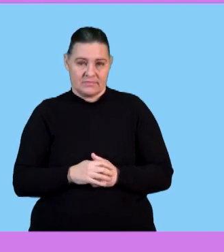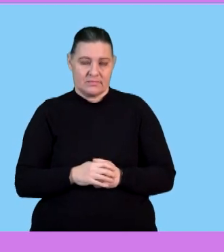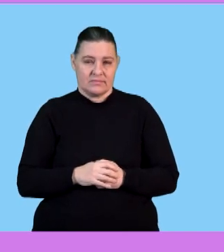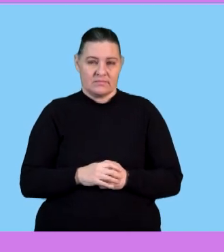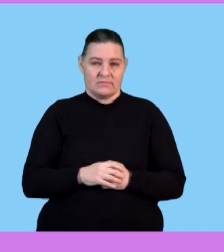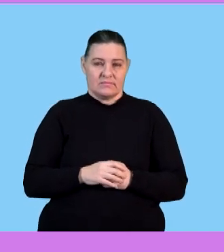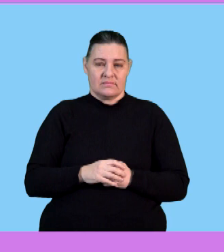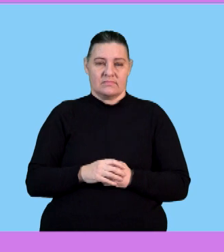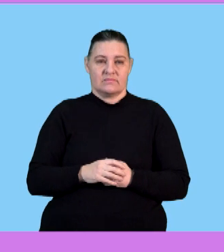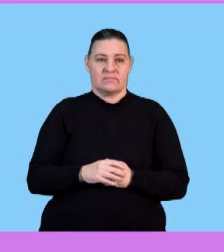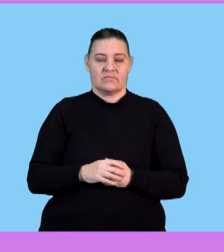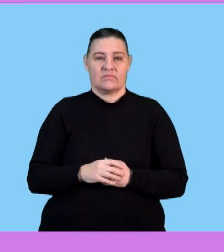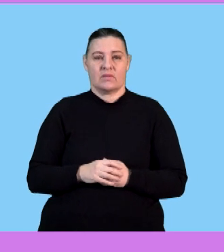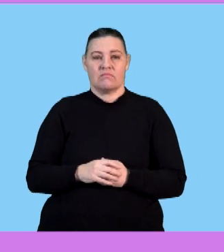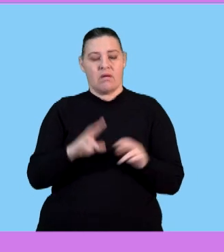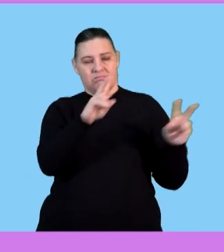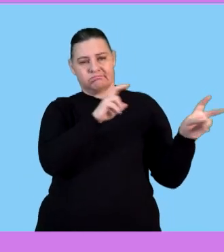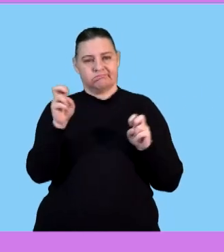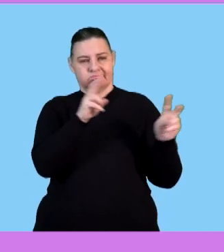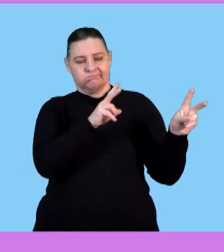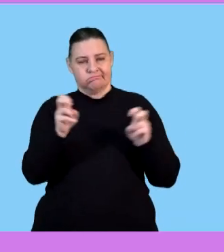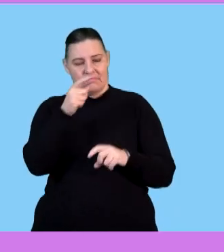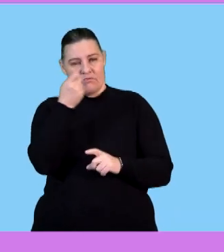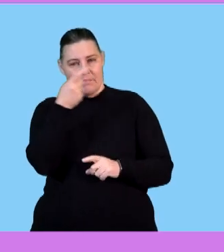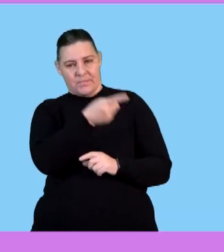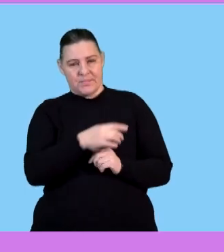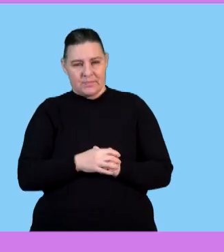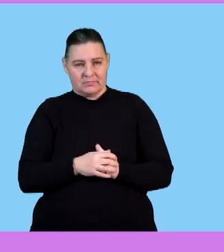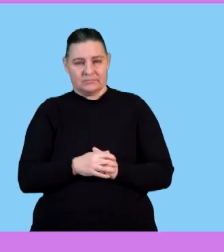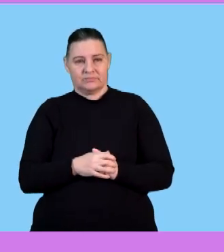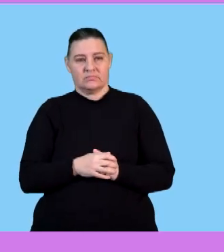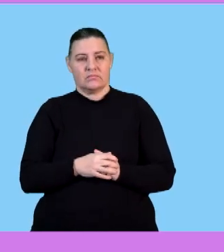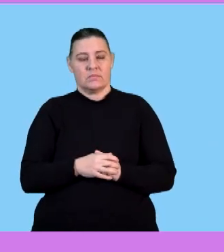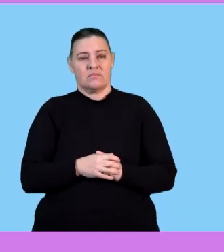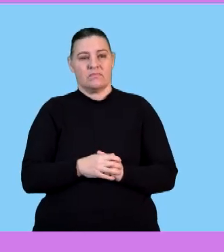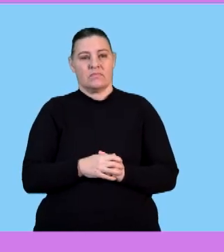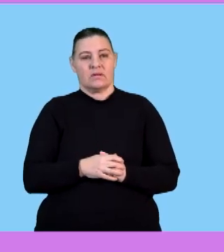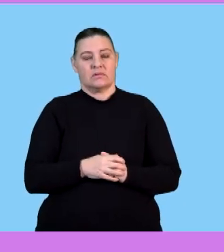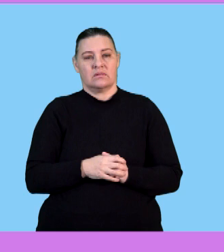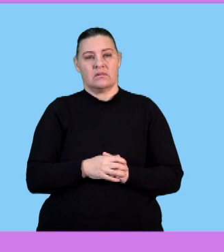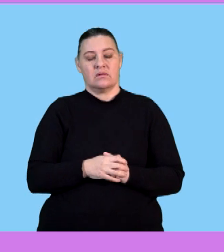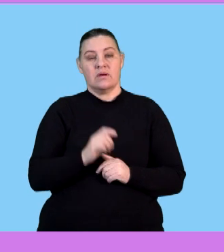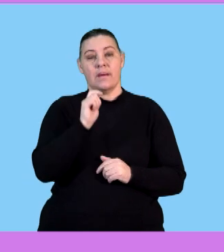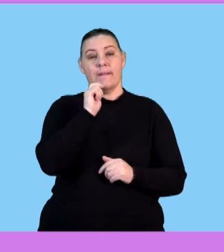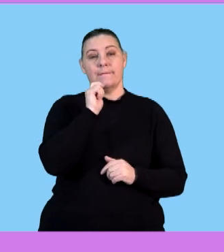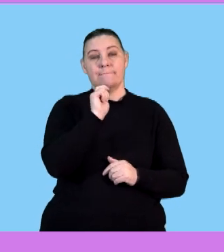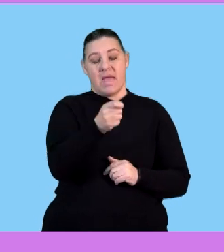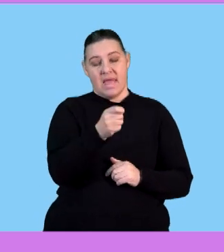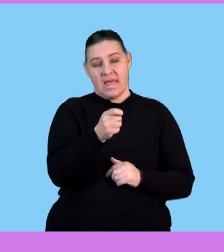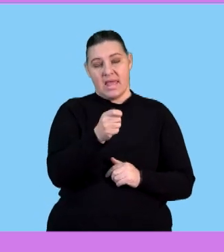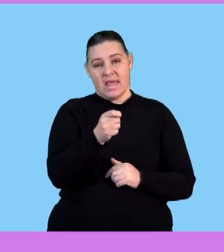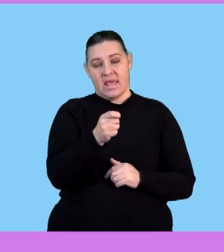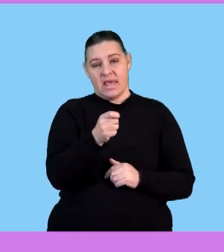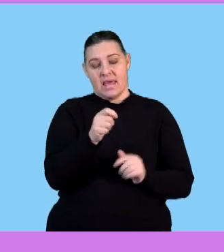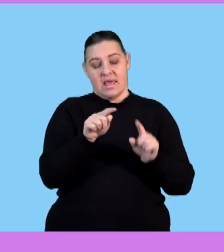far, just pulling things off the statement. Let's look at this piece. All right, the payment remittance advice.